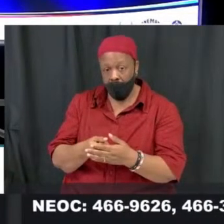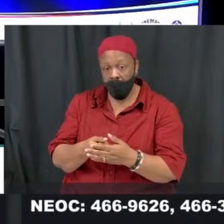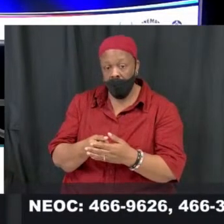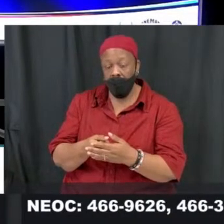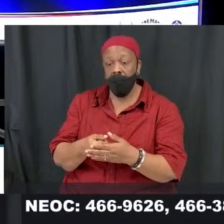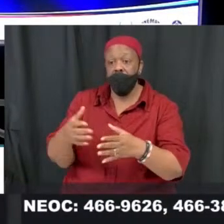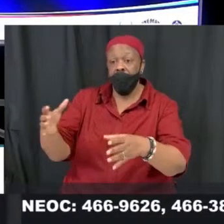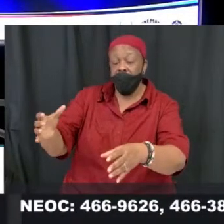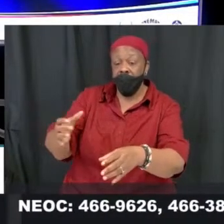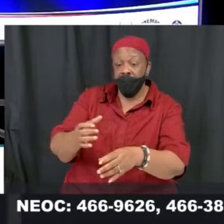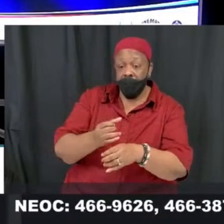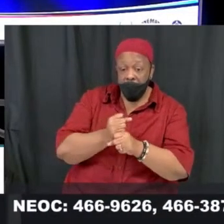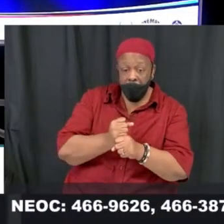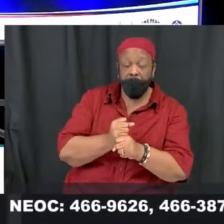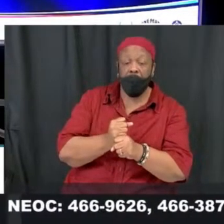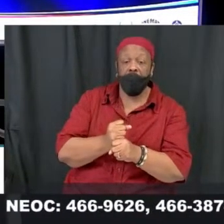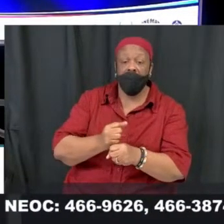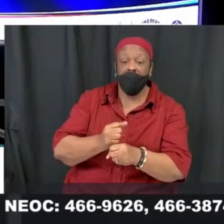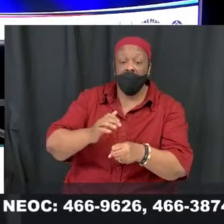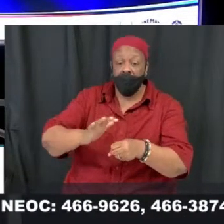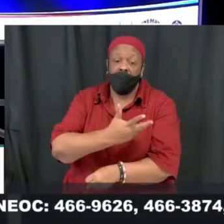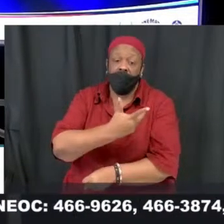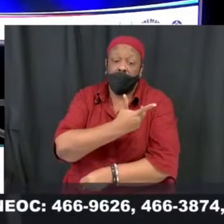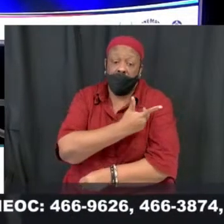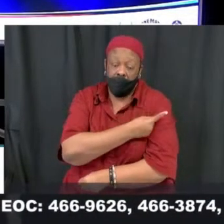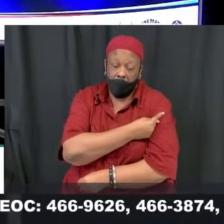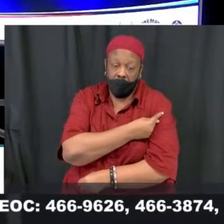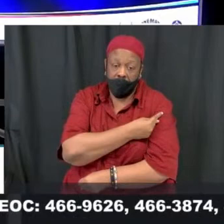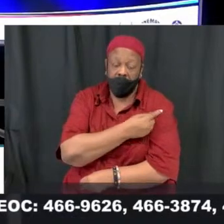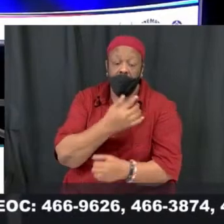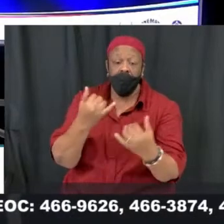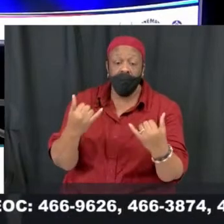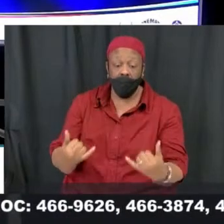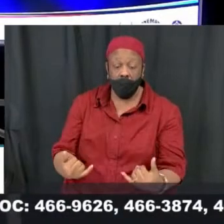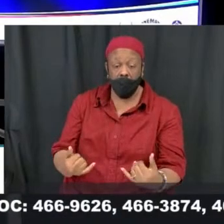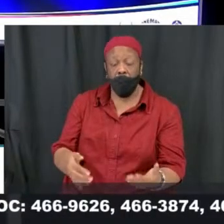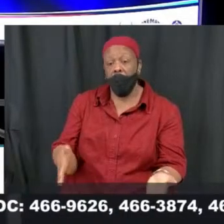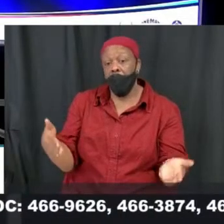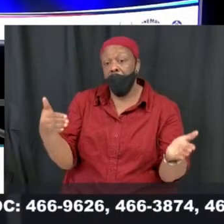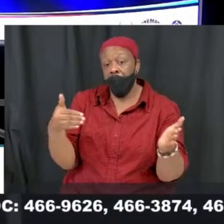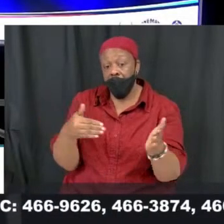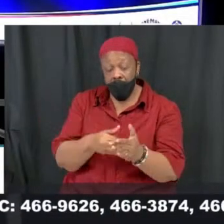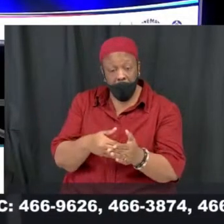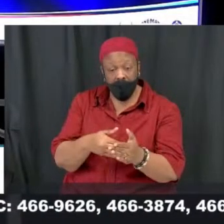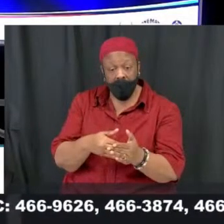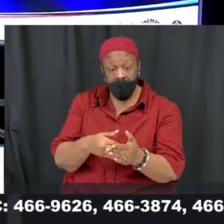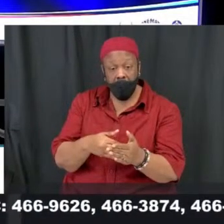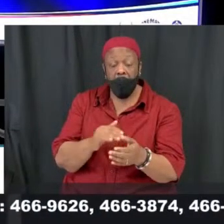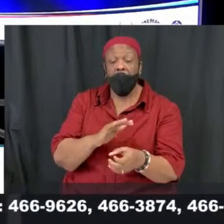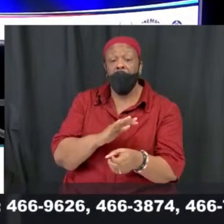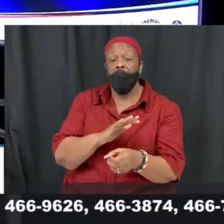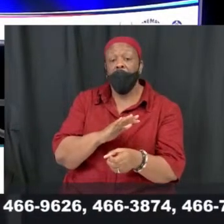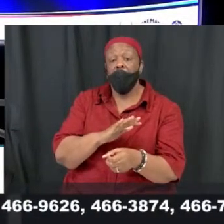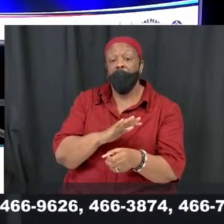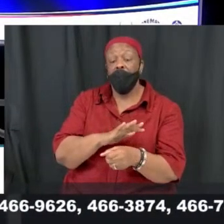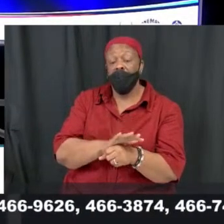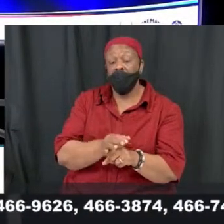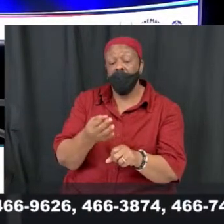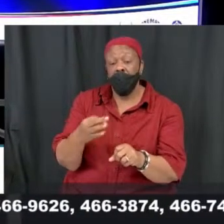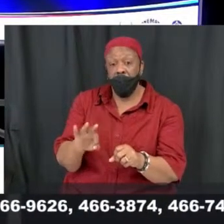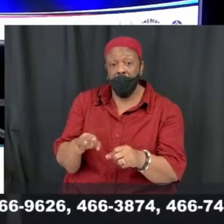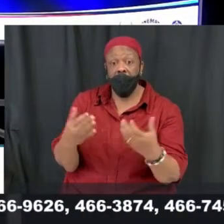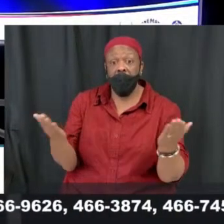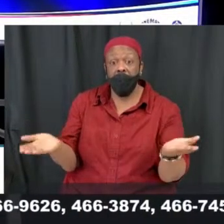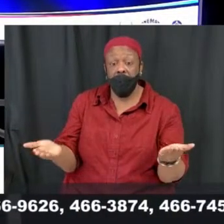opportunity to become fully vaccinated. Again, the virus is in our